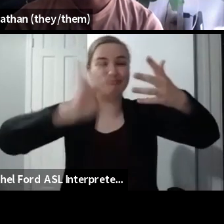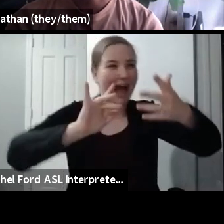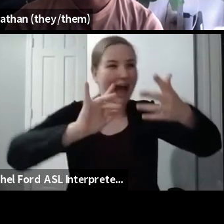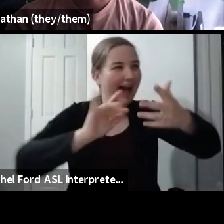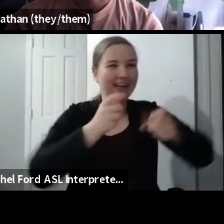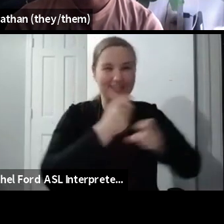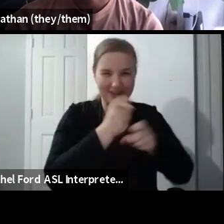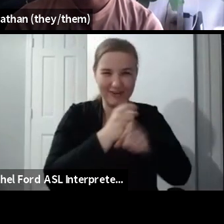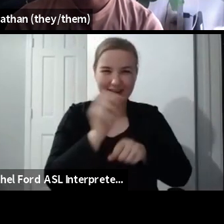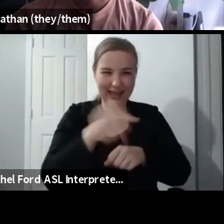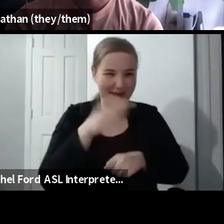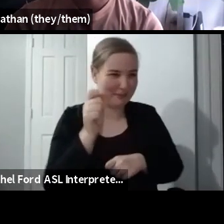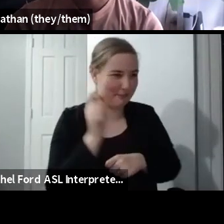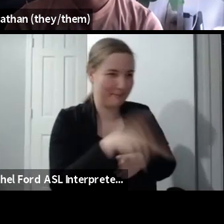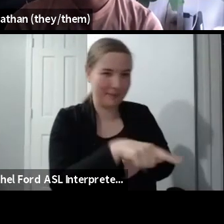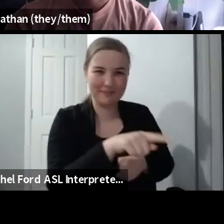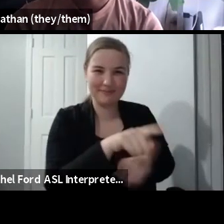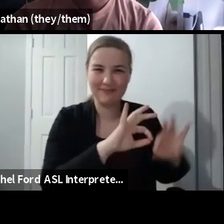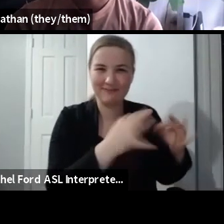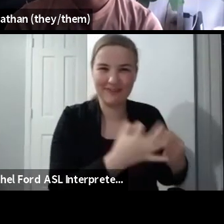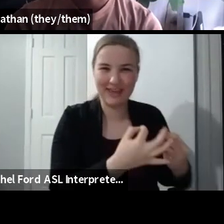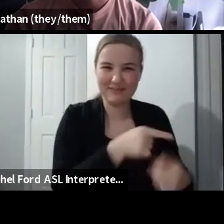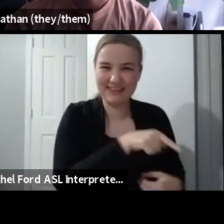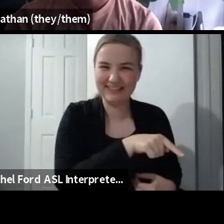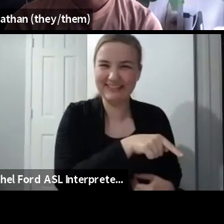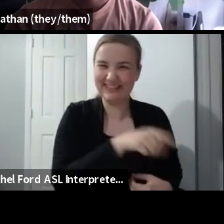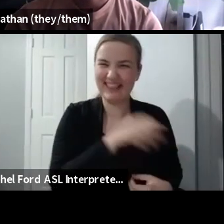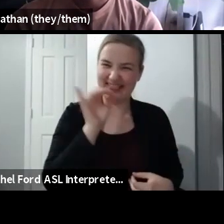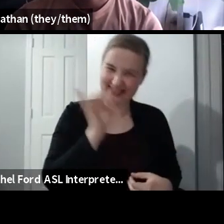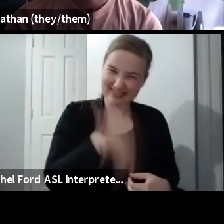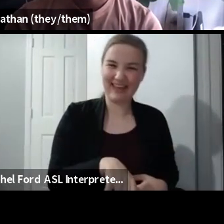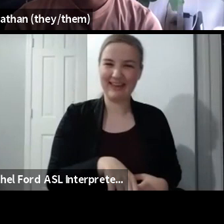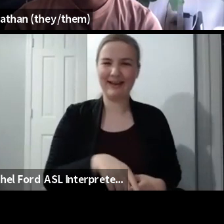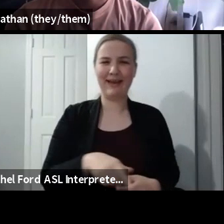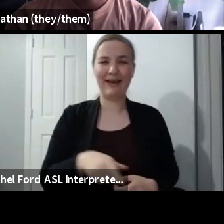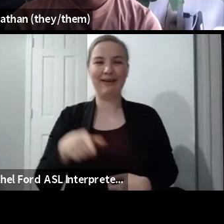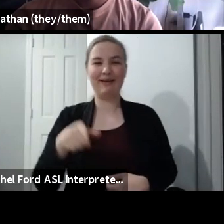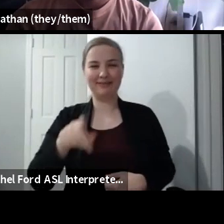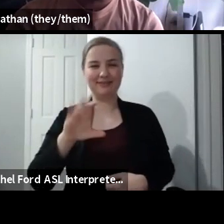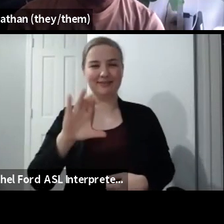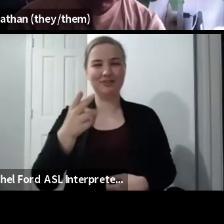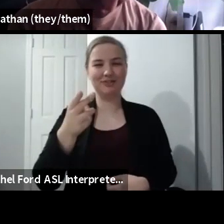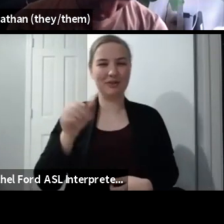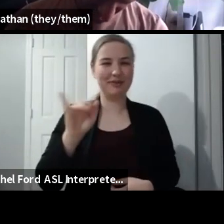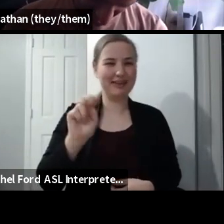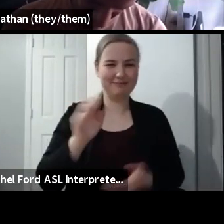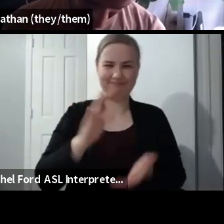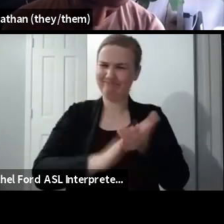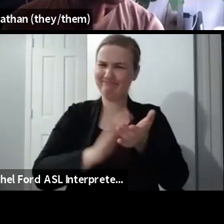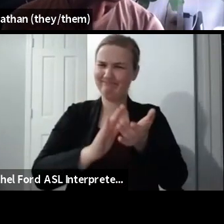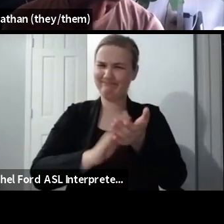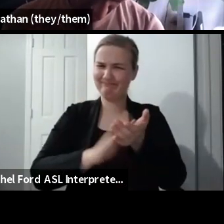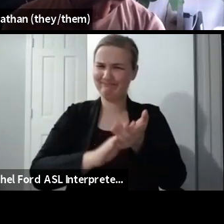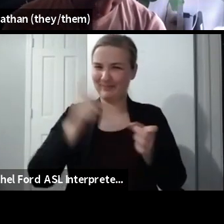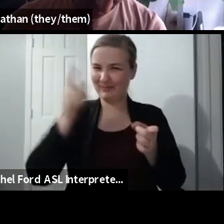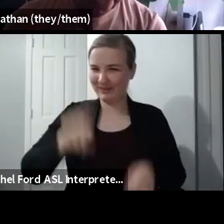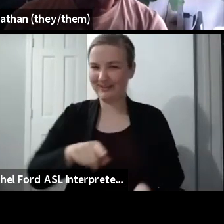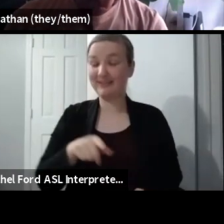month, you know? Ashe, ashe. How about you, Jody? That to me is good.